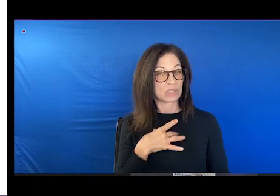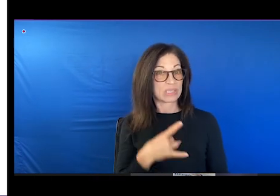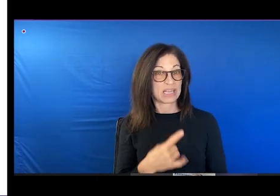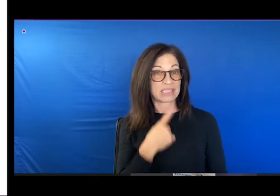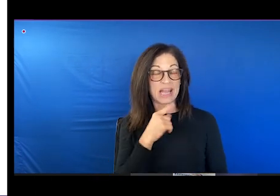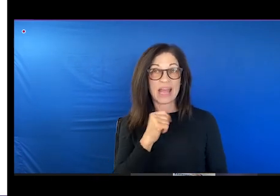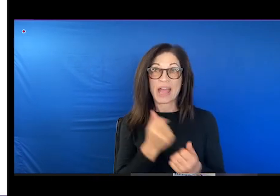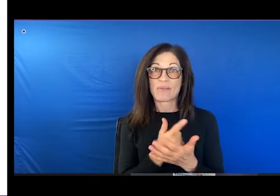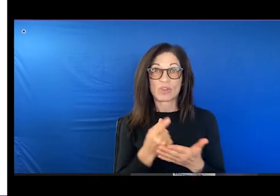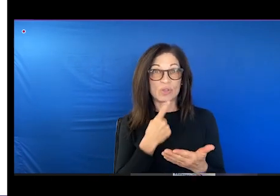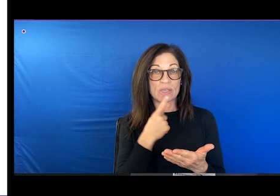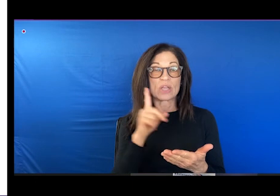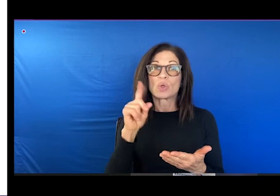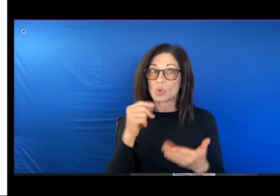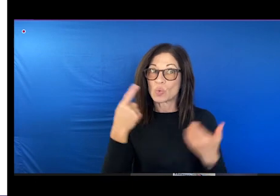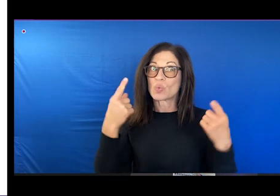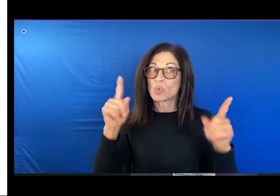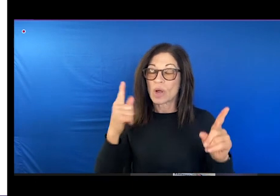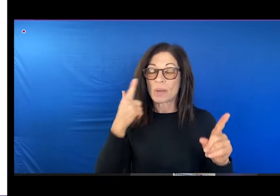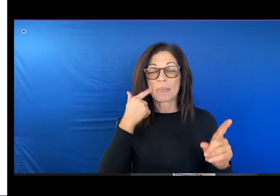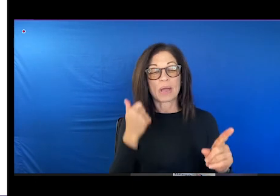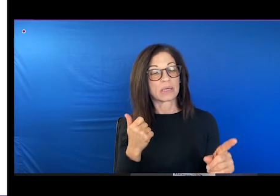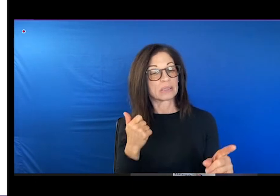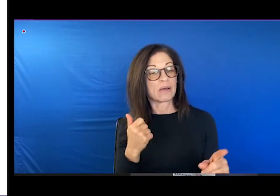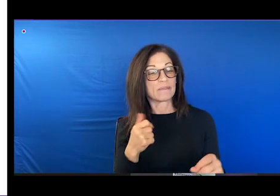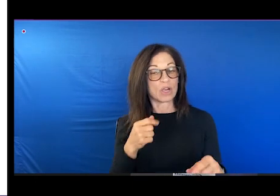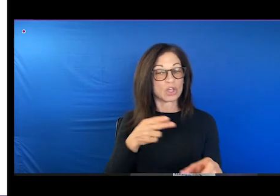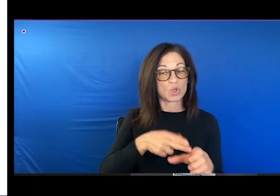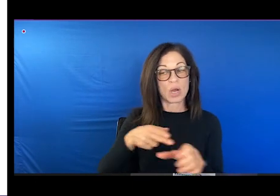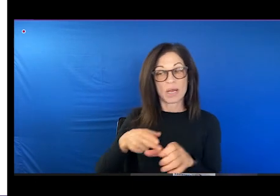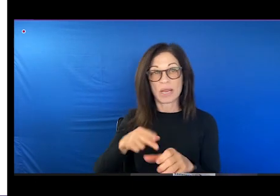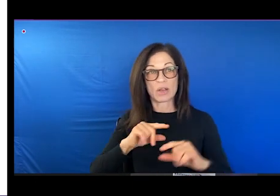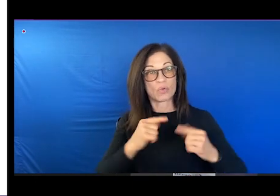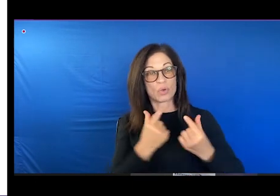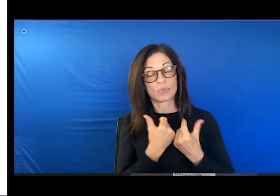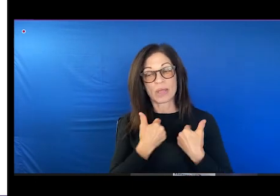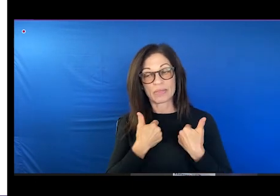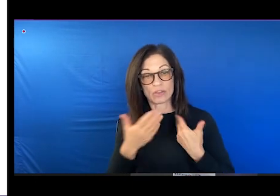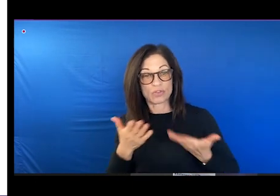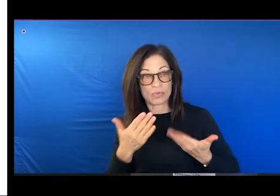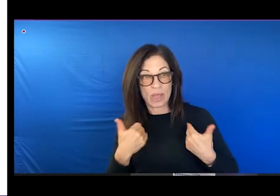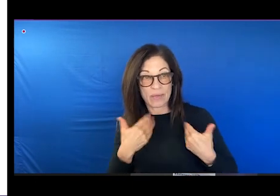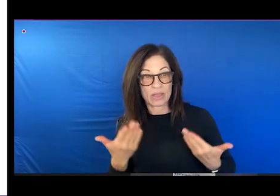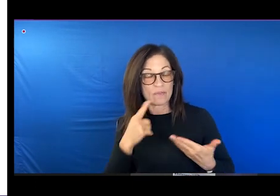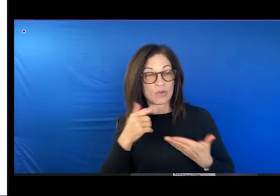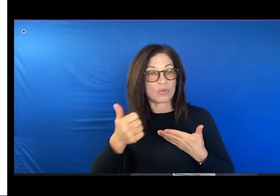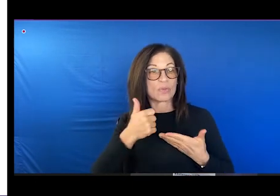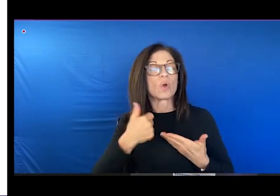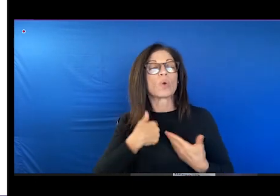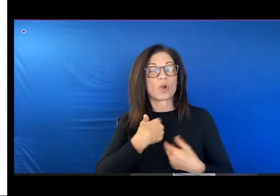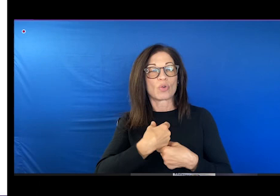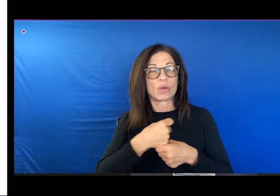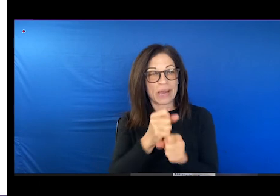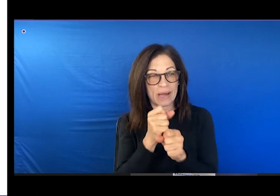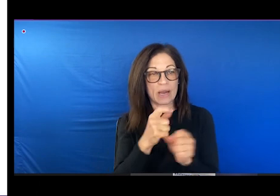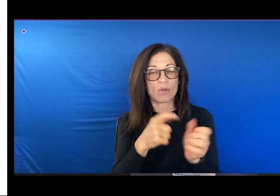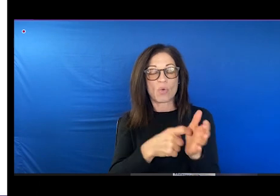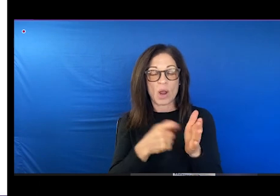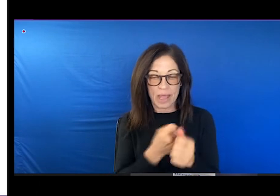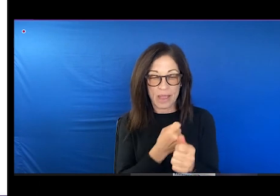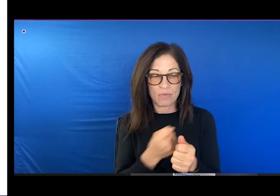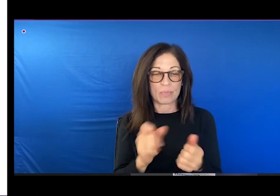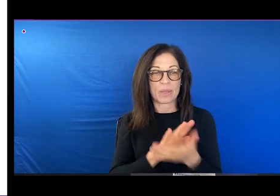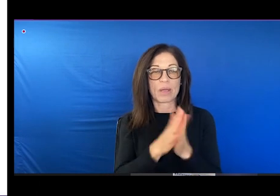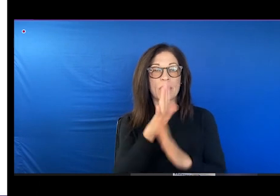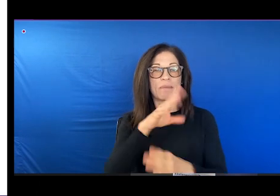said, I would just like to say all the things you have said do work. As a result of joining groups, the services we have here for transportation were created.